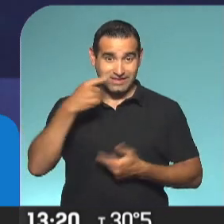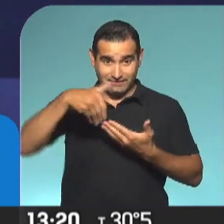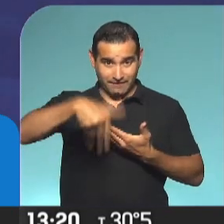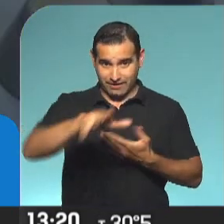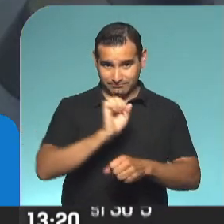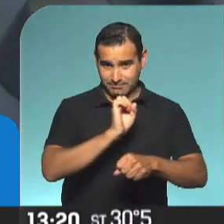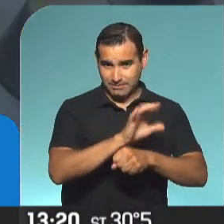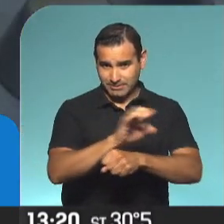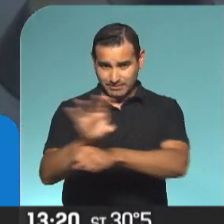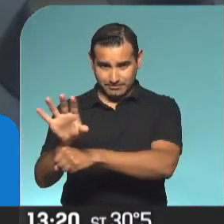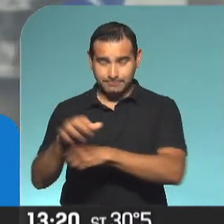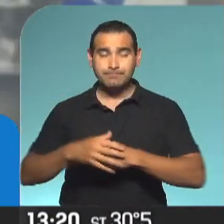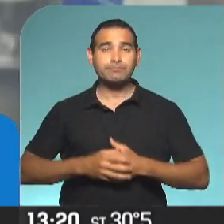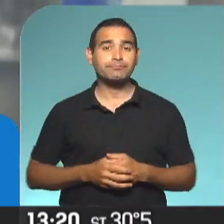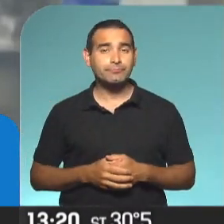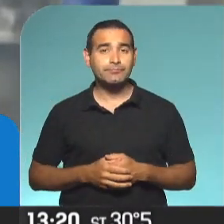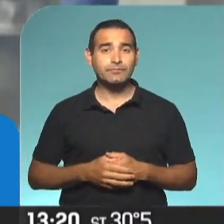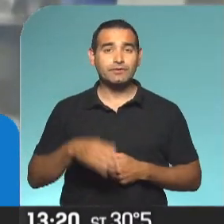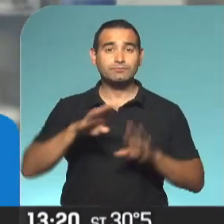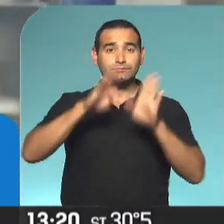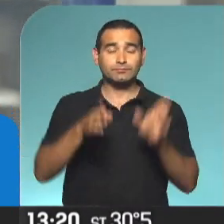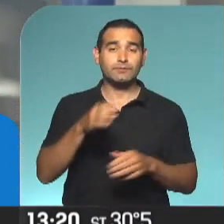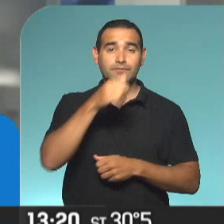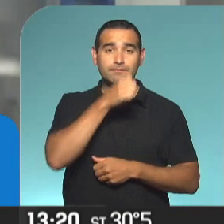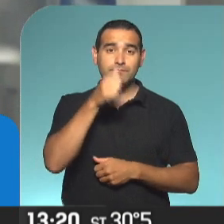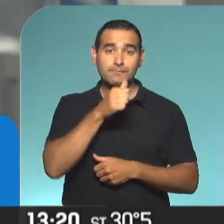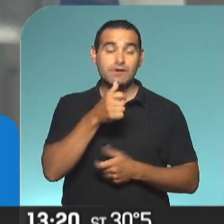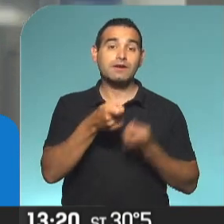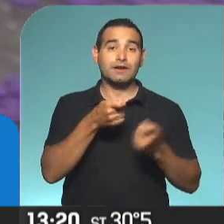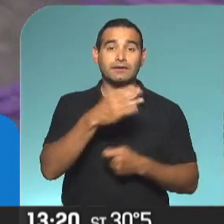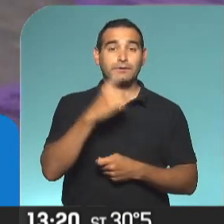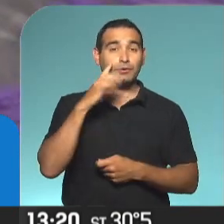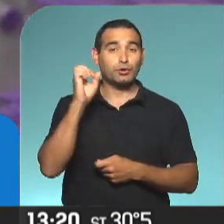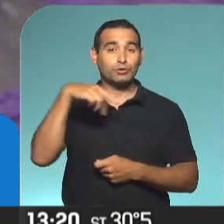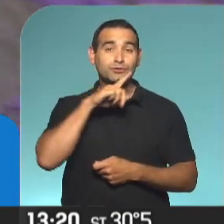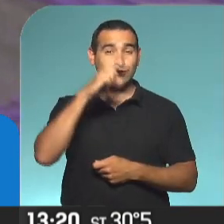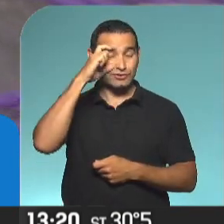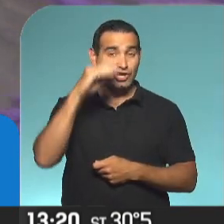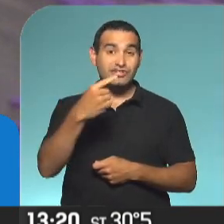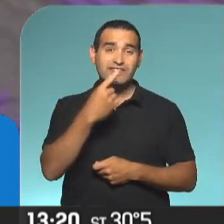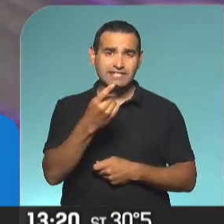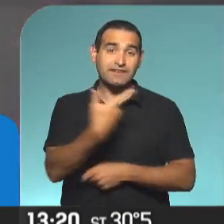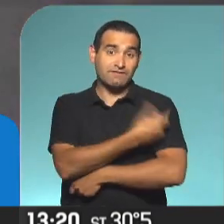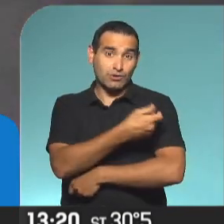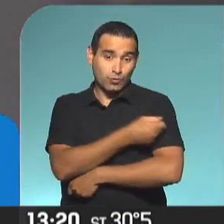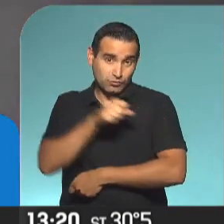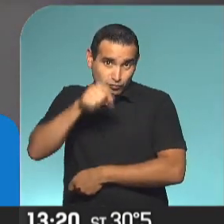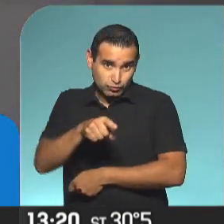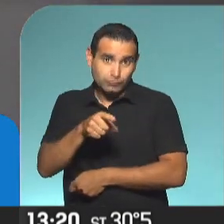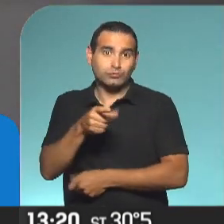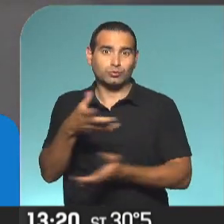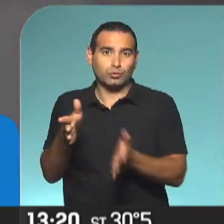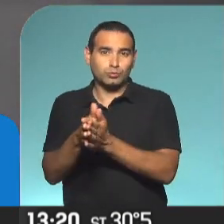next days. Por su parte, la farmacéutica BioNTech consideró muy probable que su vacuna contra la COVID desarrollada con